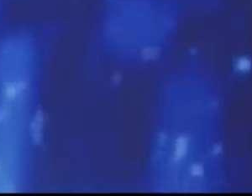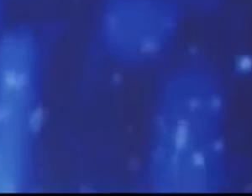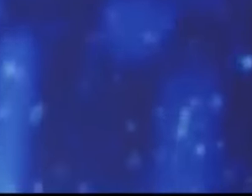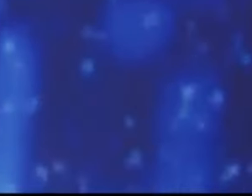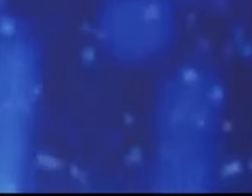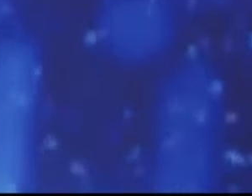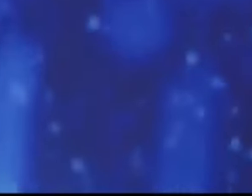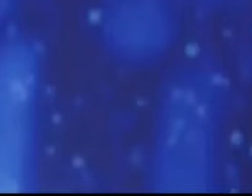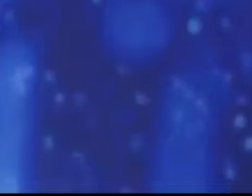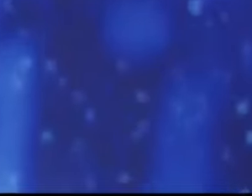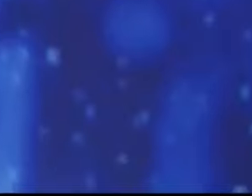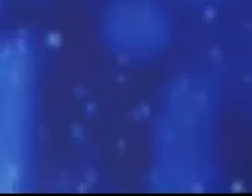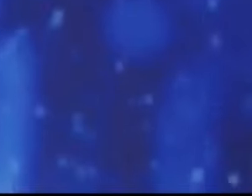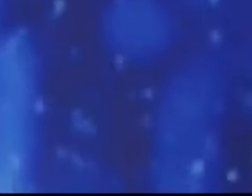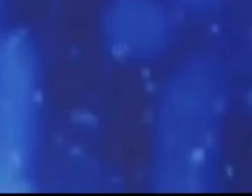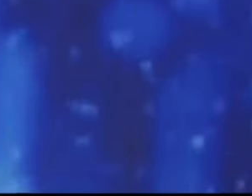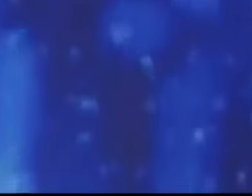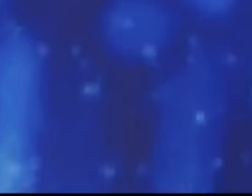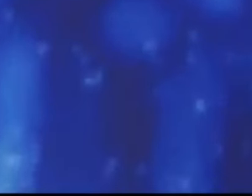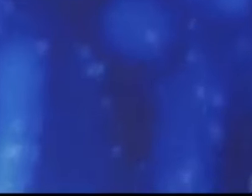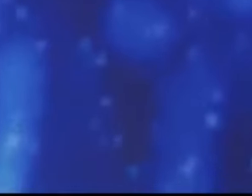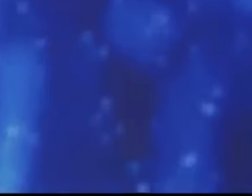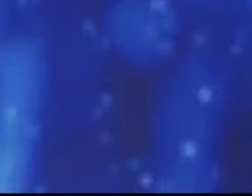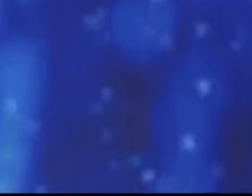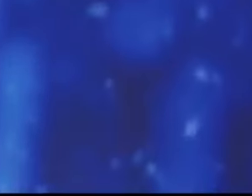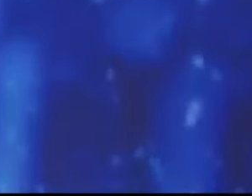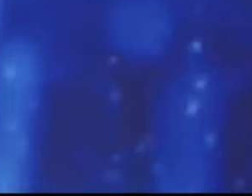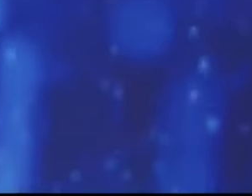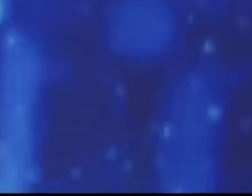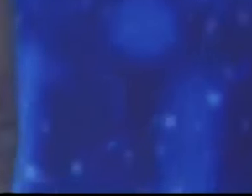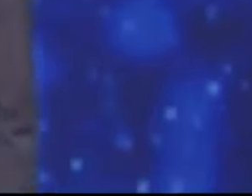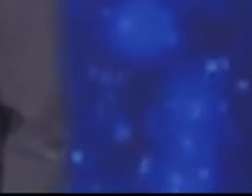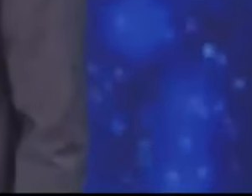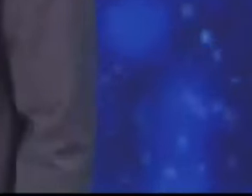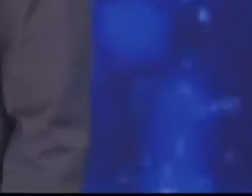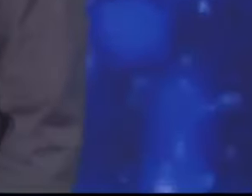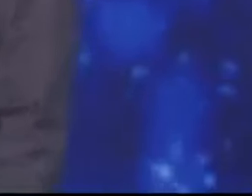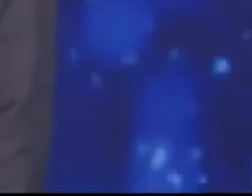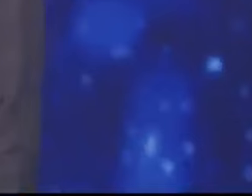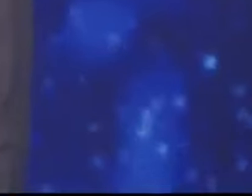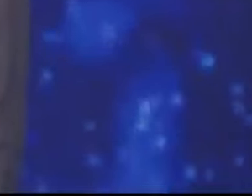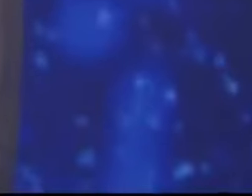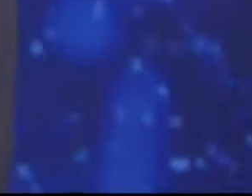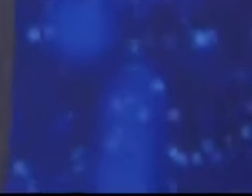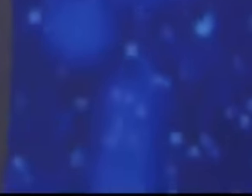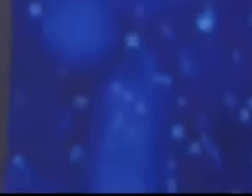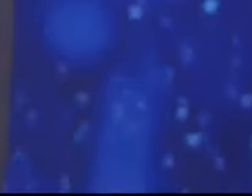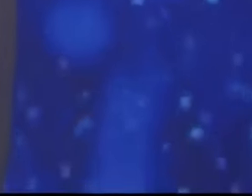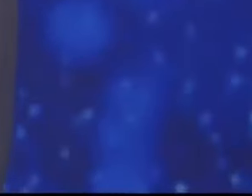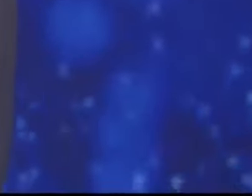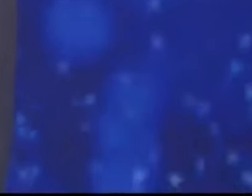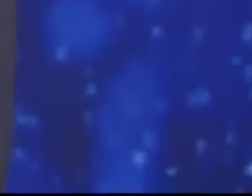psaltery, and the dulcimer, and all kinds of music, Babylonian music, if you